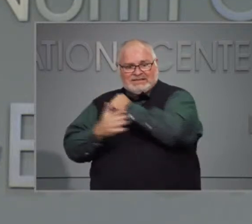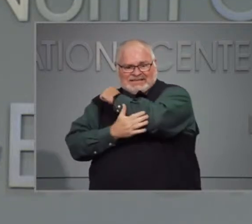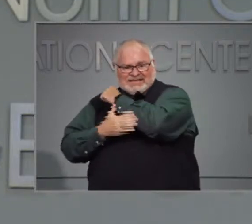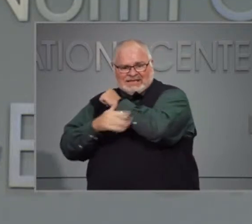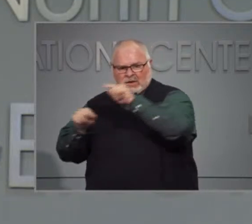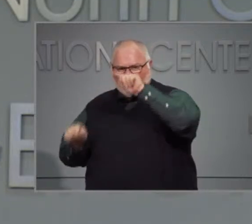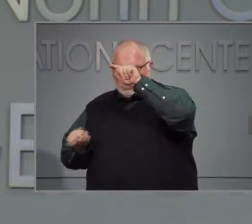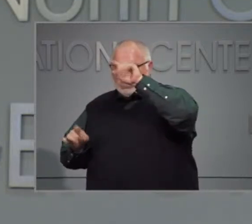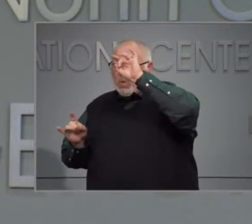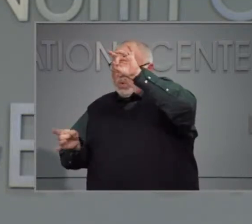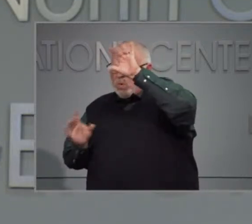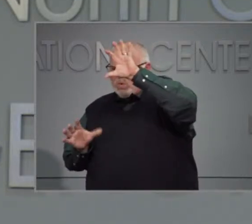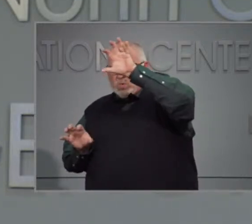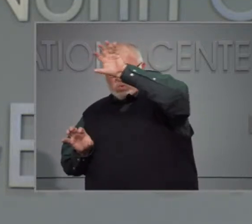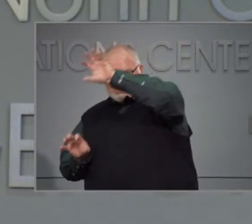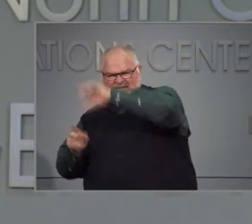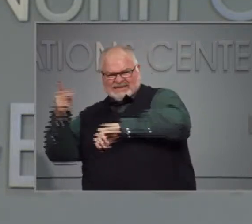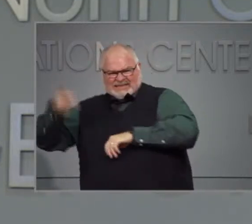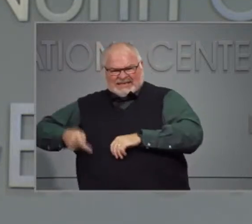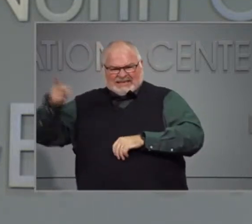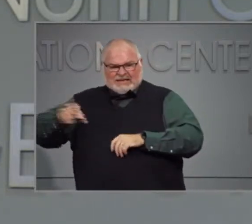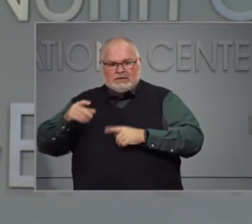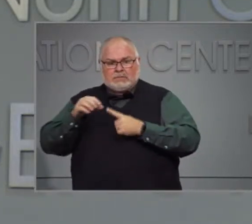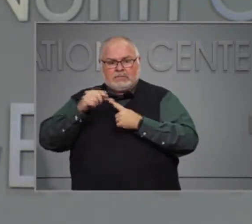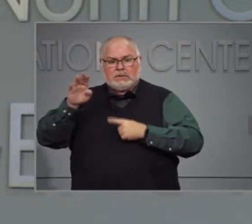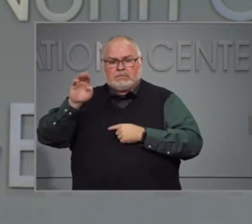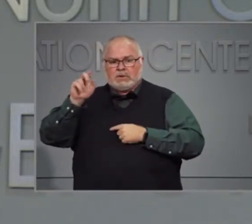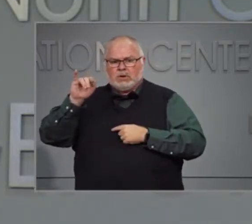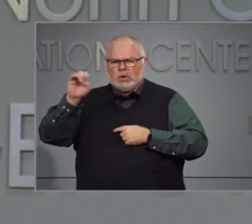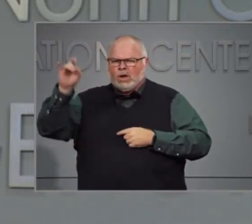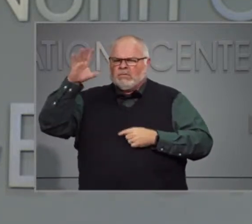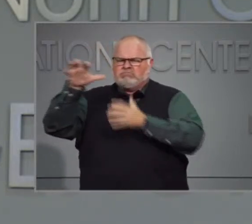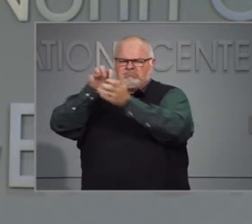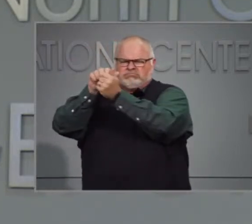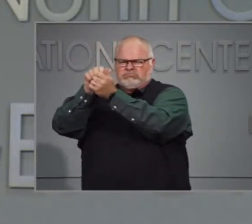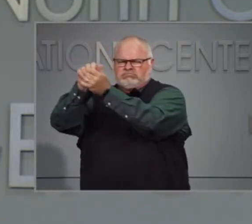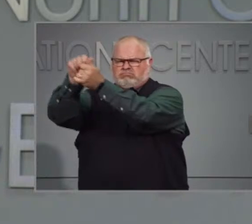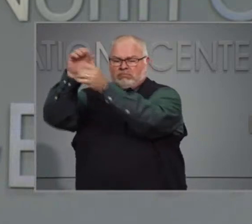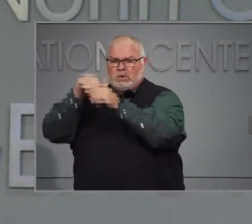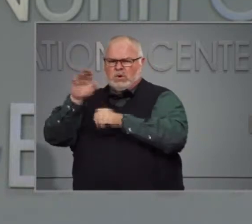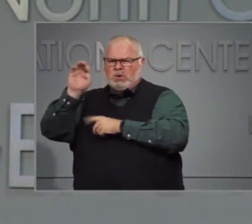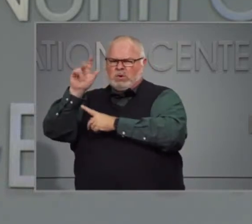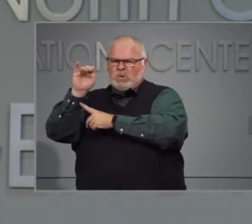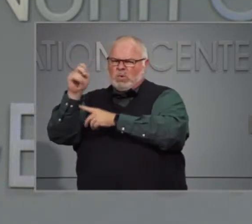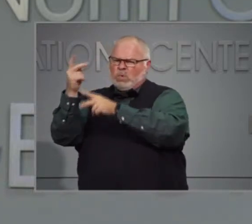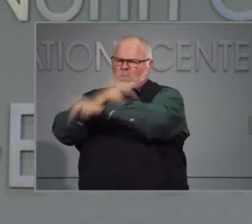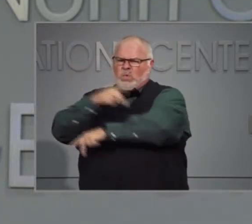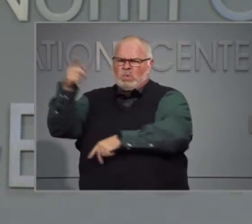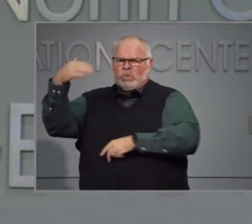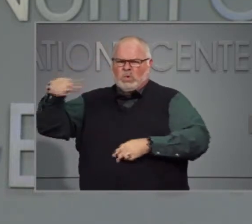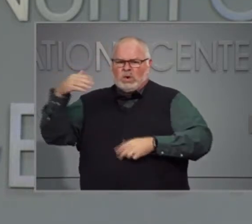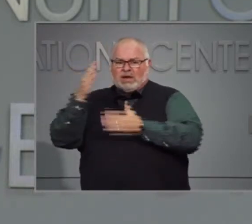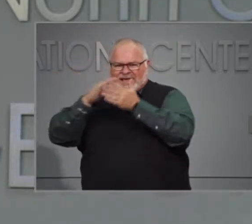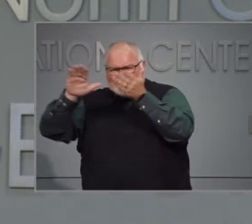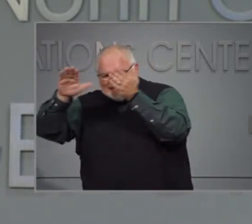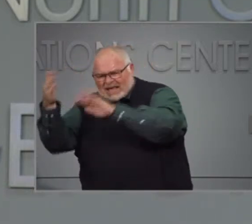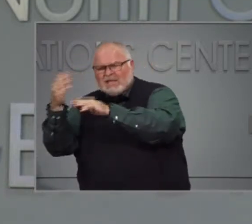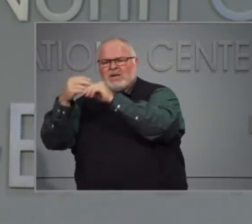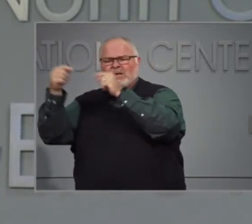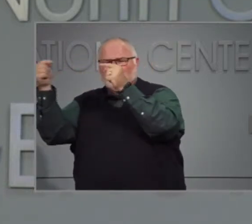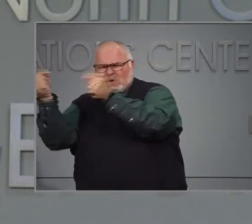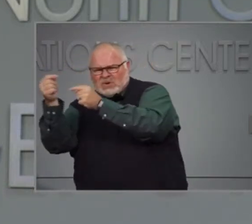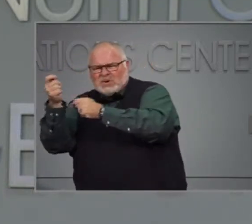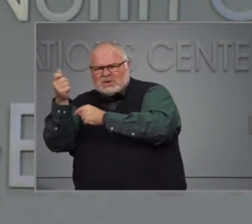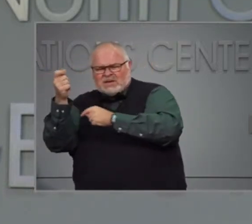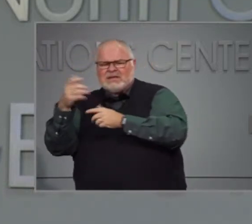The tornado in Bertie County destroyed many homes and caused fatalities and injuries. Brunswick County